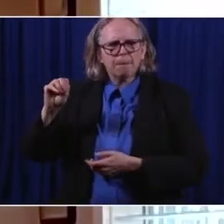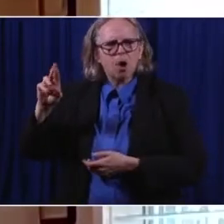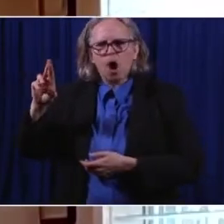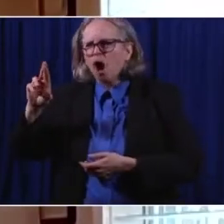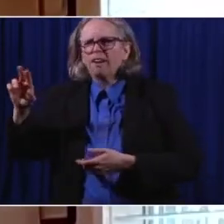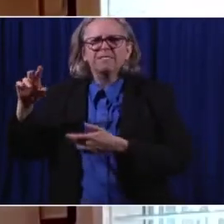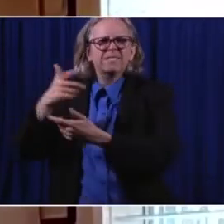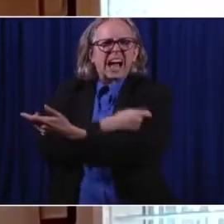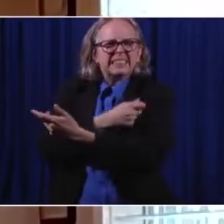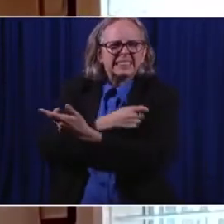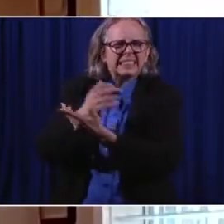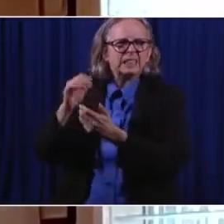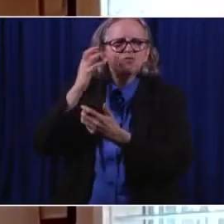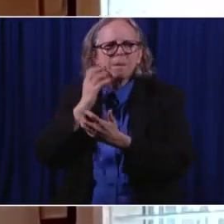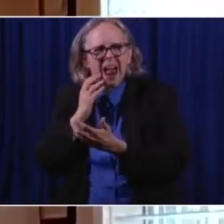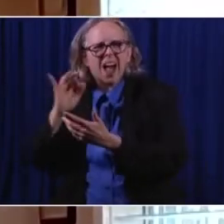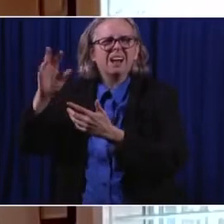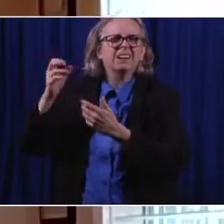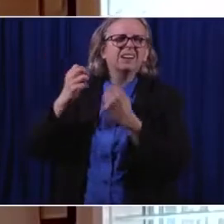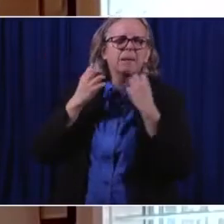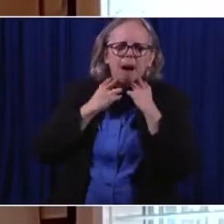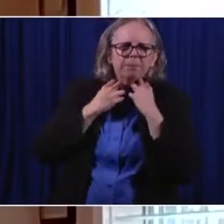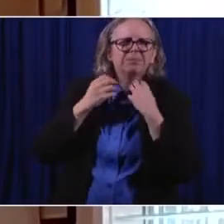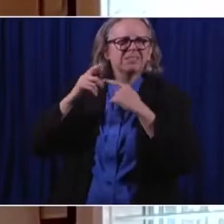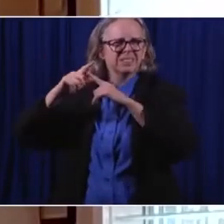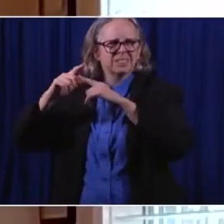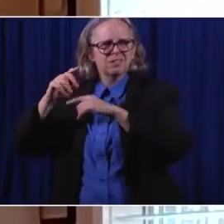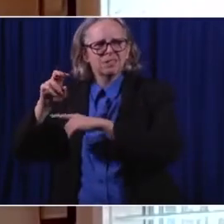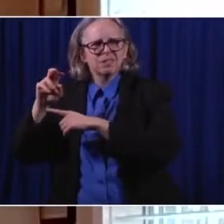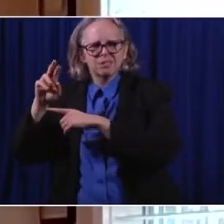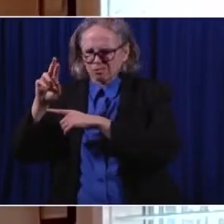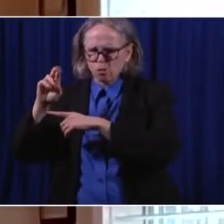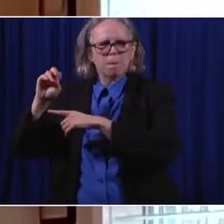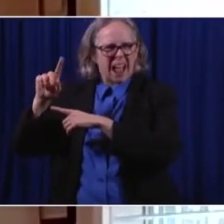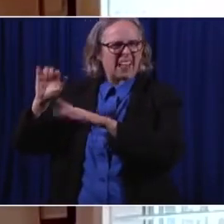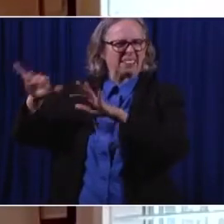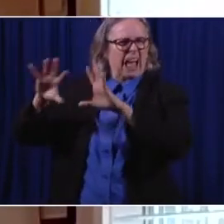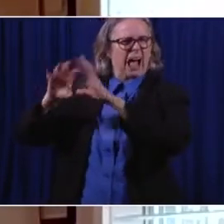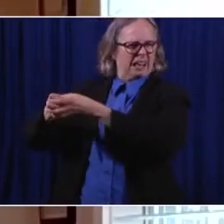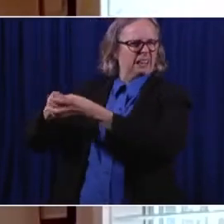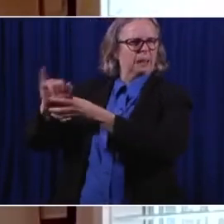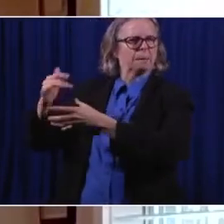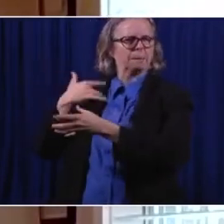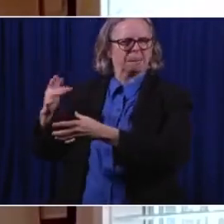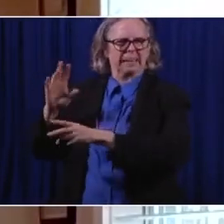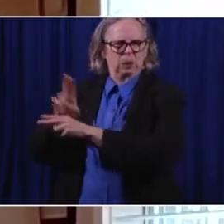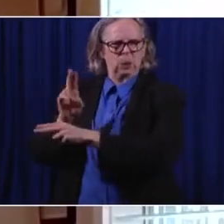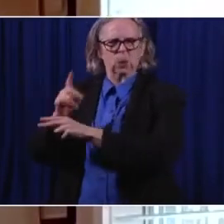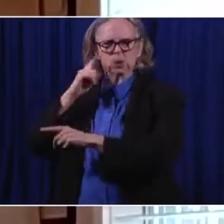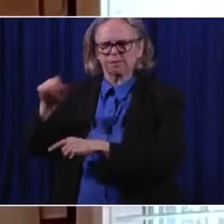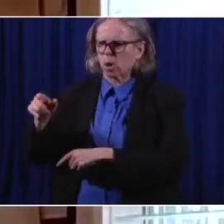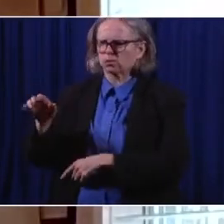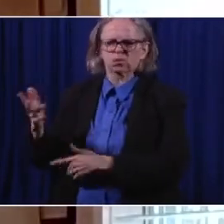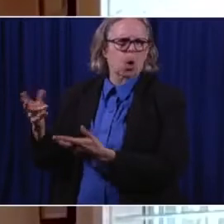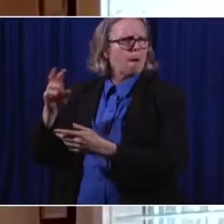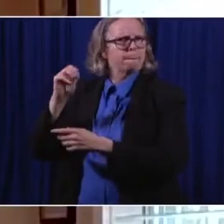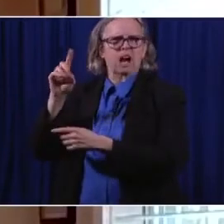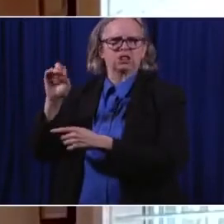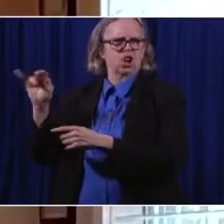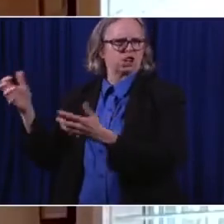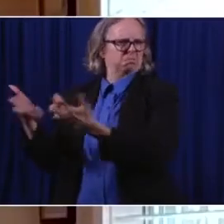the measles, mumps, and rubella vaccine. So that's a good thing in terms of the distribution of the